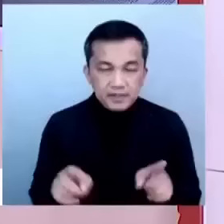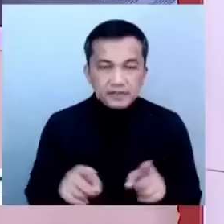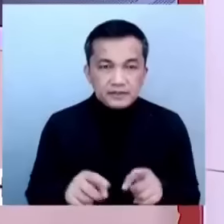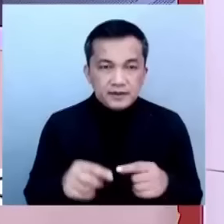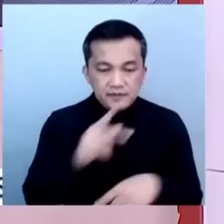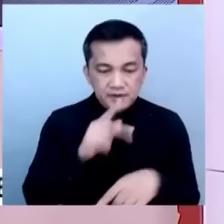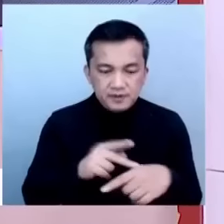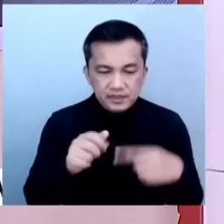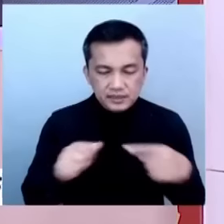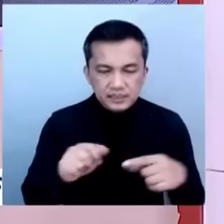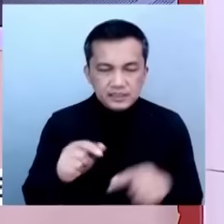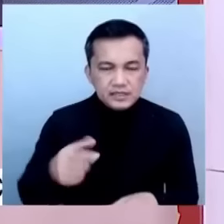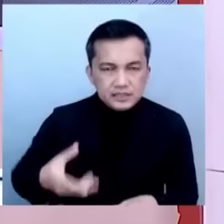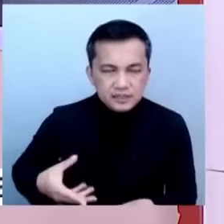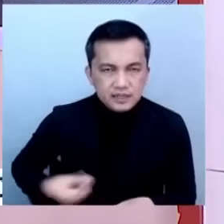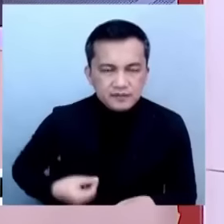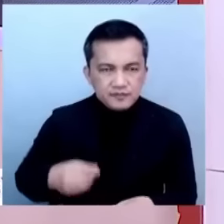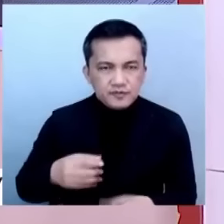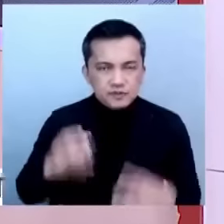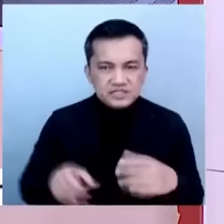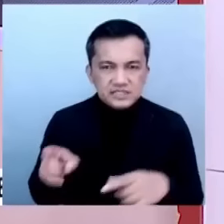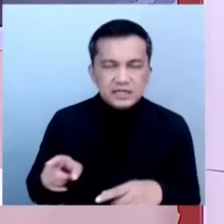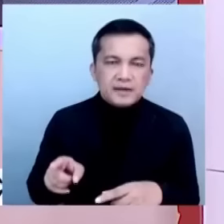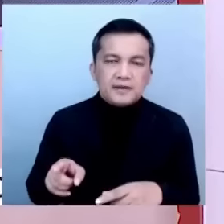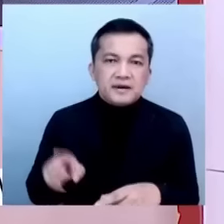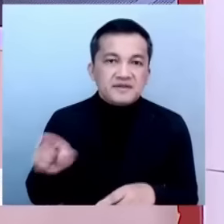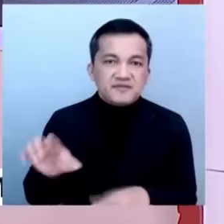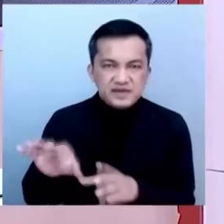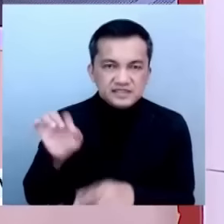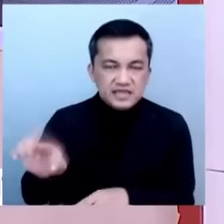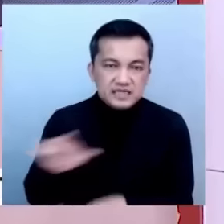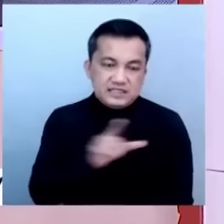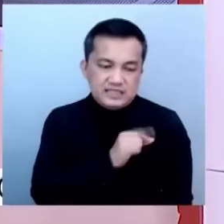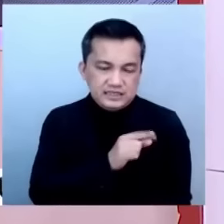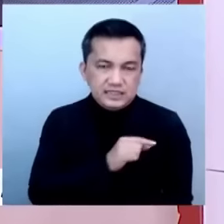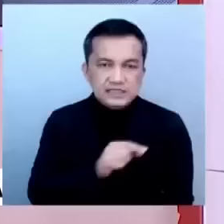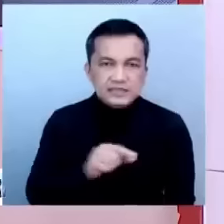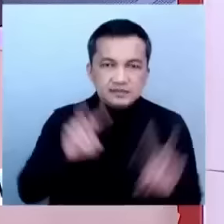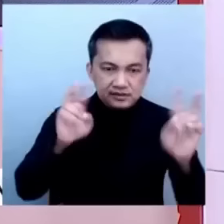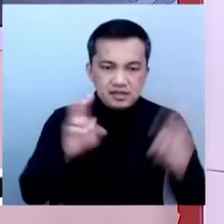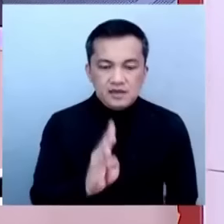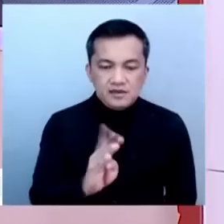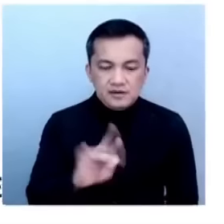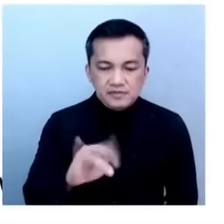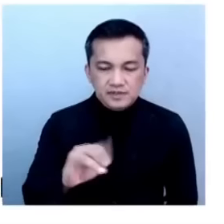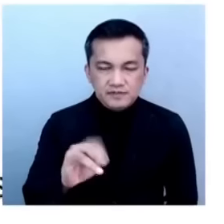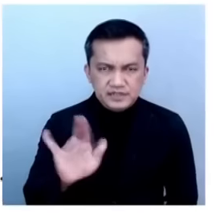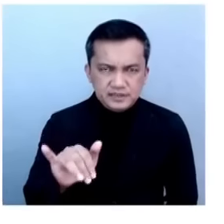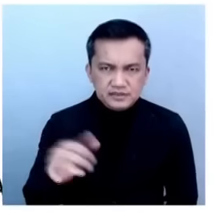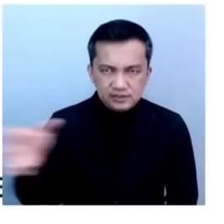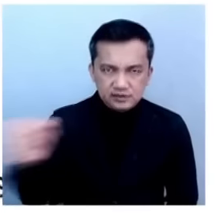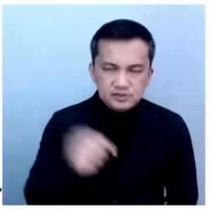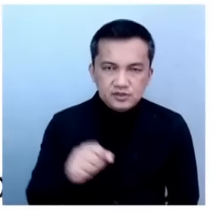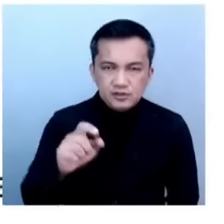Court found him guilty of bribery. Let's get more details from ABS-CBN's Victoria Tulad. Victoria, what more can you tell